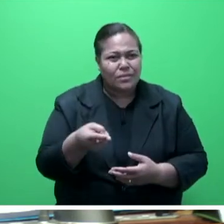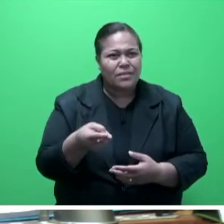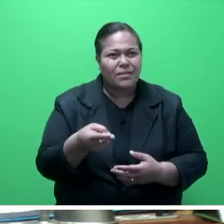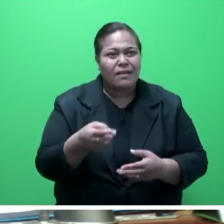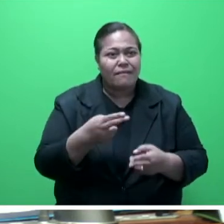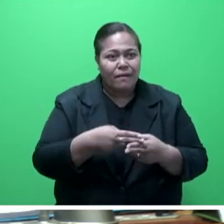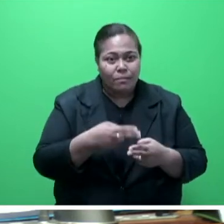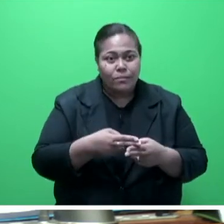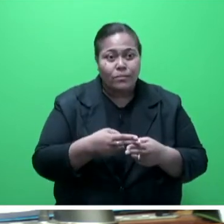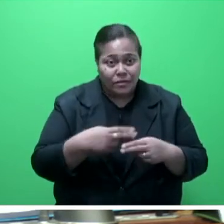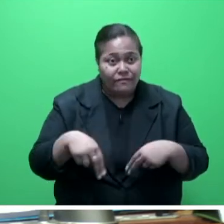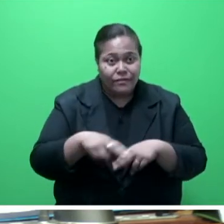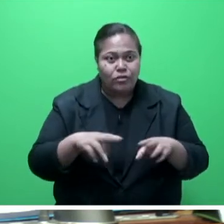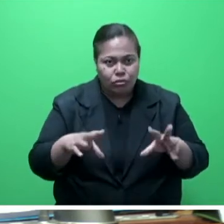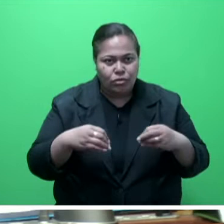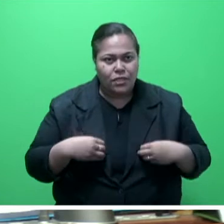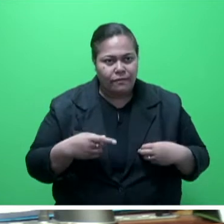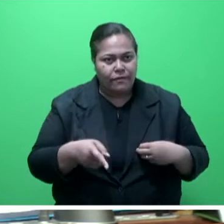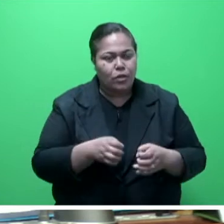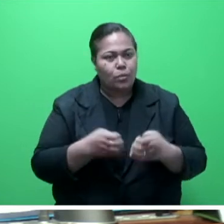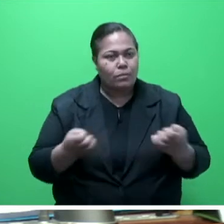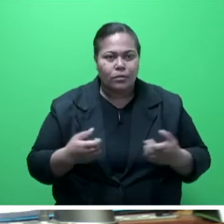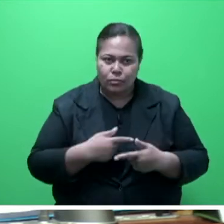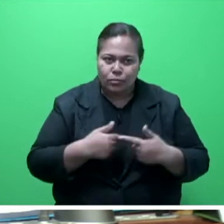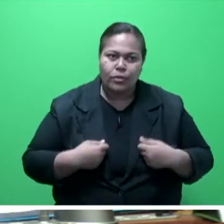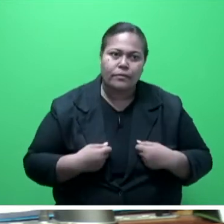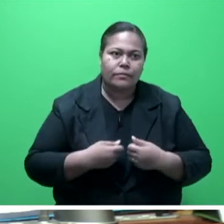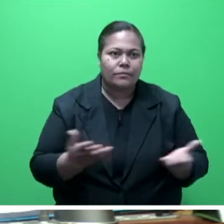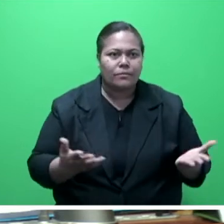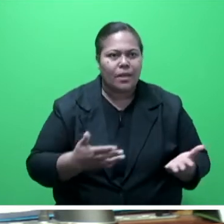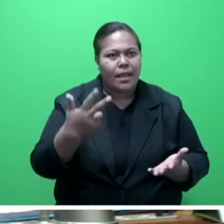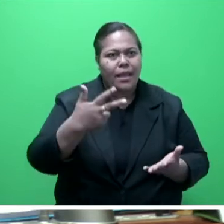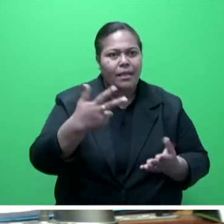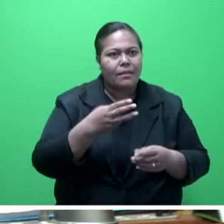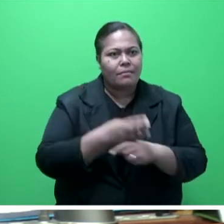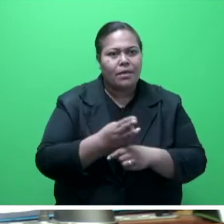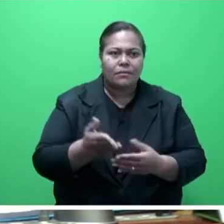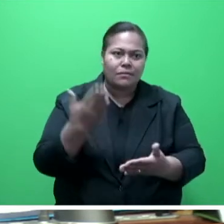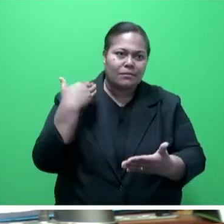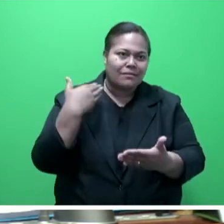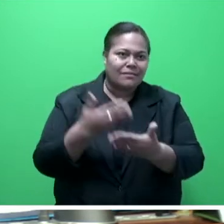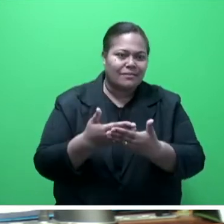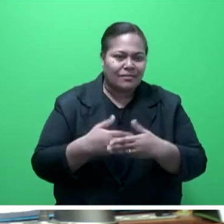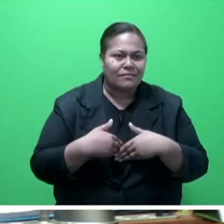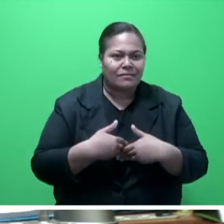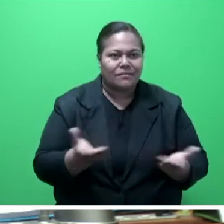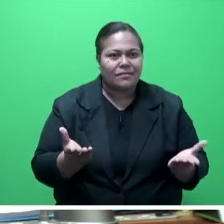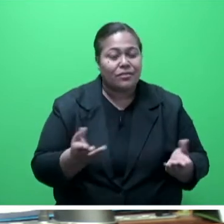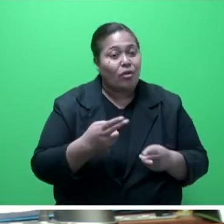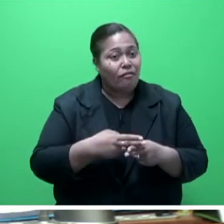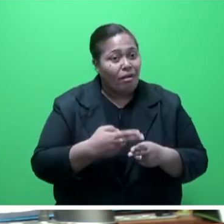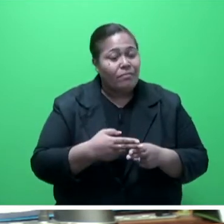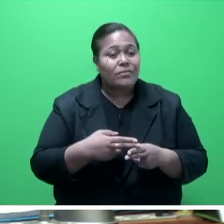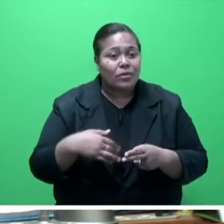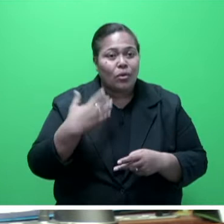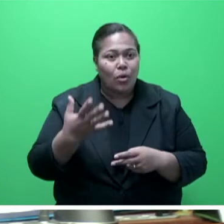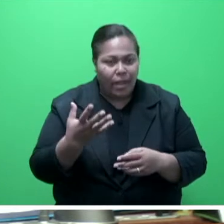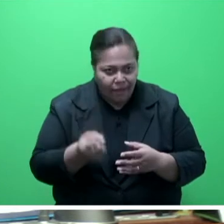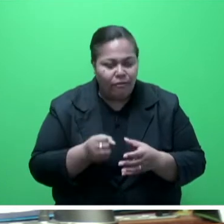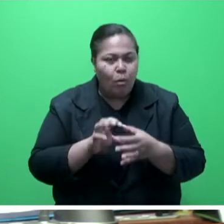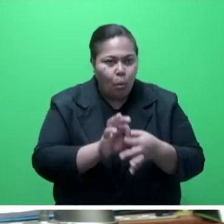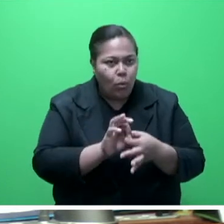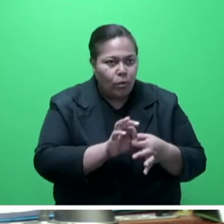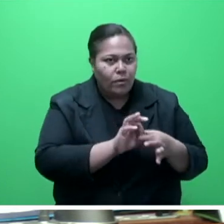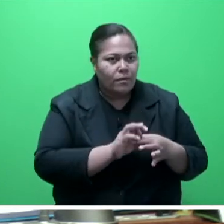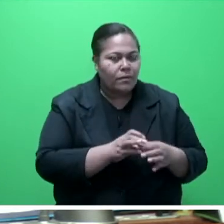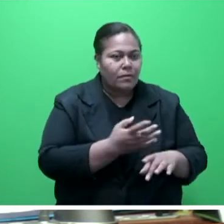last, about 18 months. So farmers will have their own pasture material, which will support them during